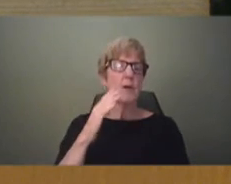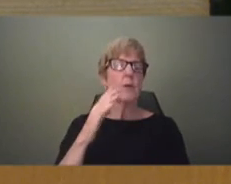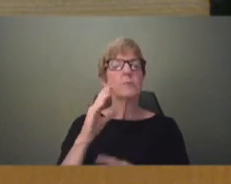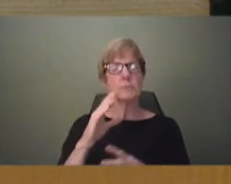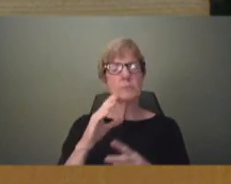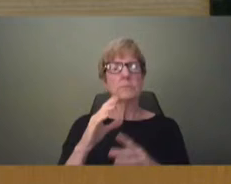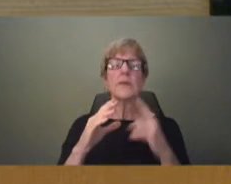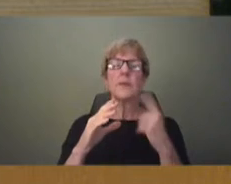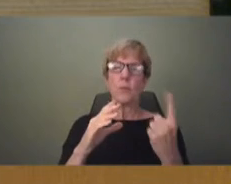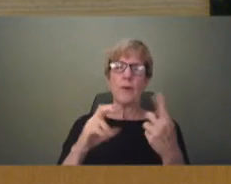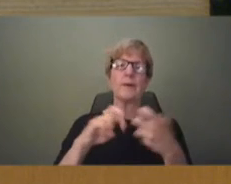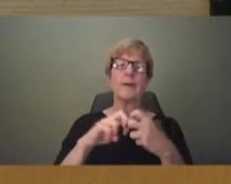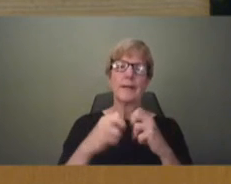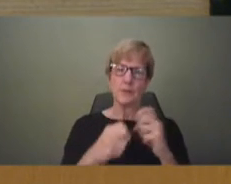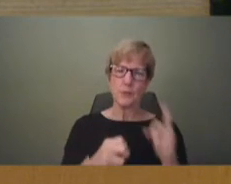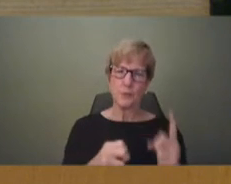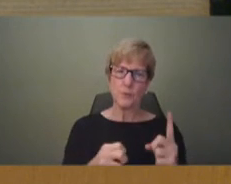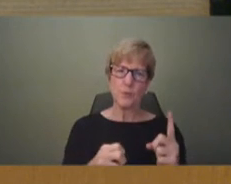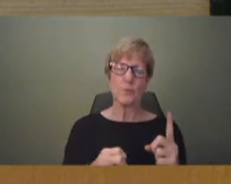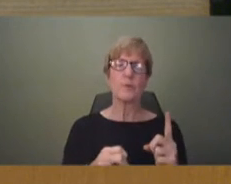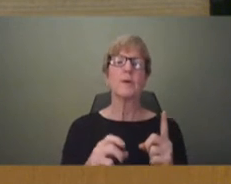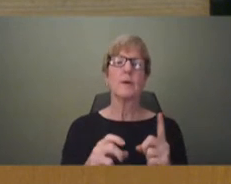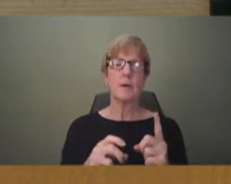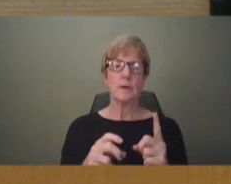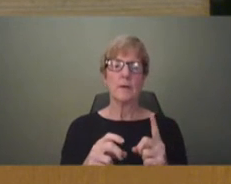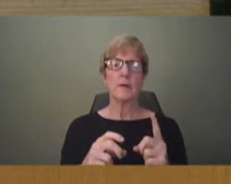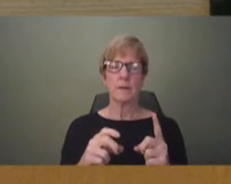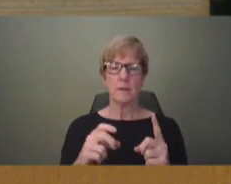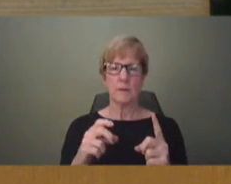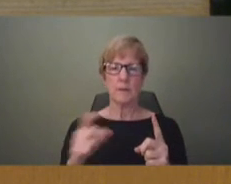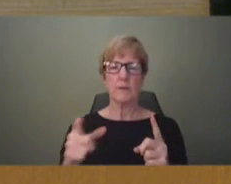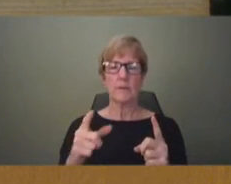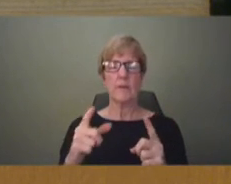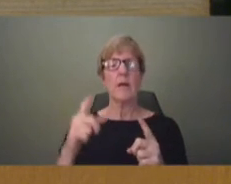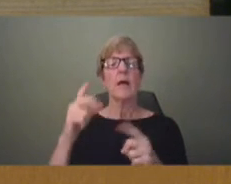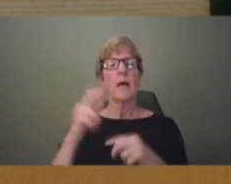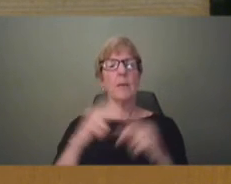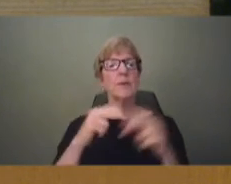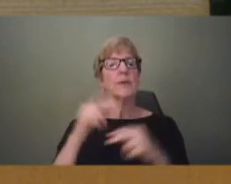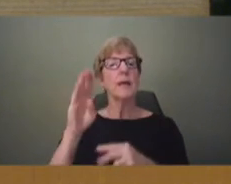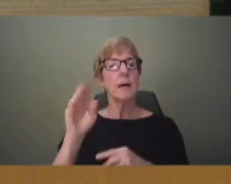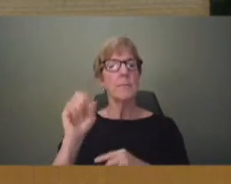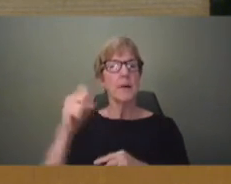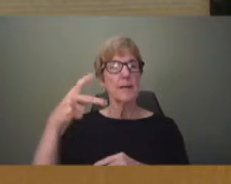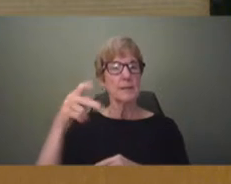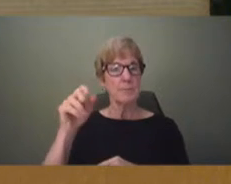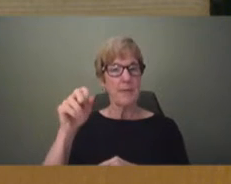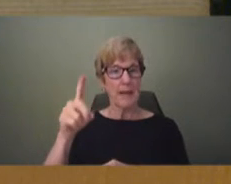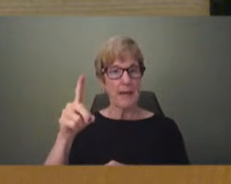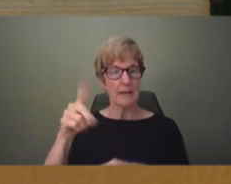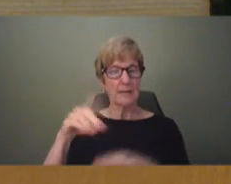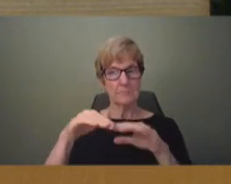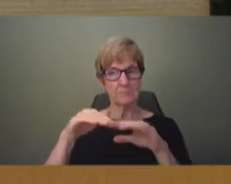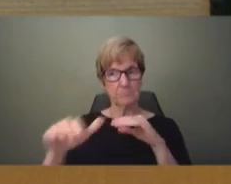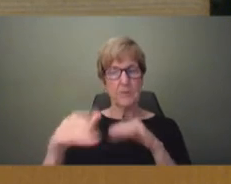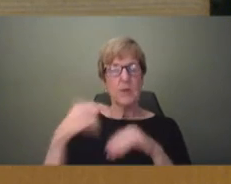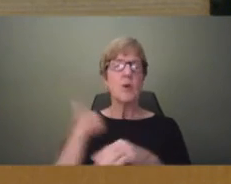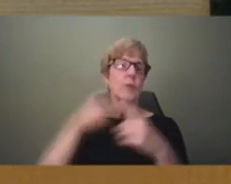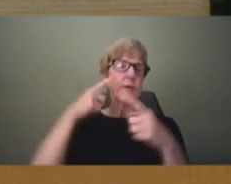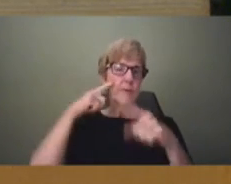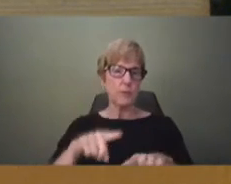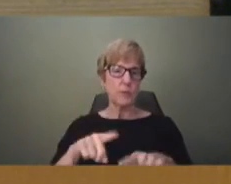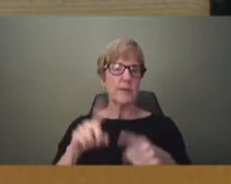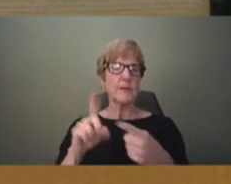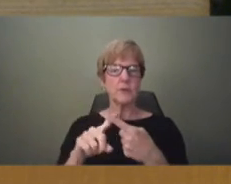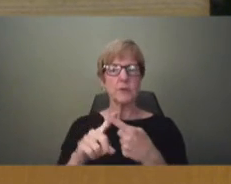issue um and that is is related to constructing a bus pad on the property and we've agreed to to uh assist